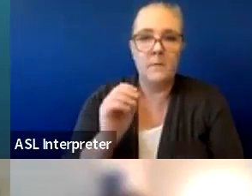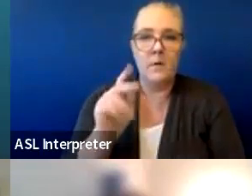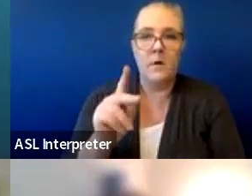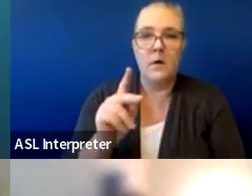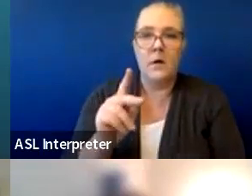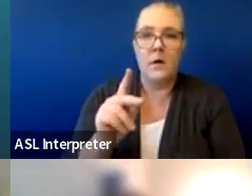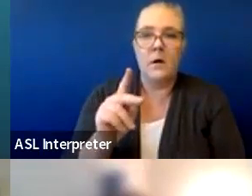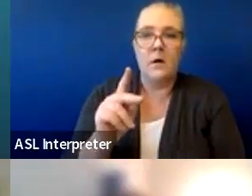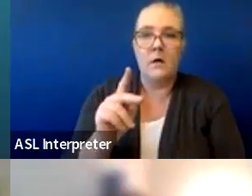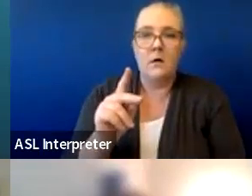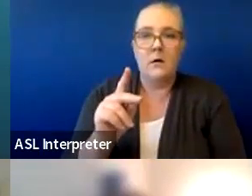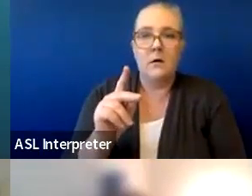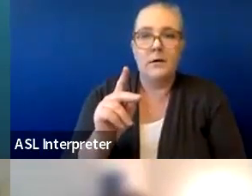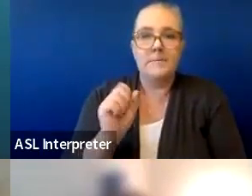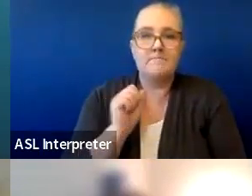to adjust